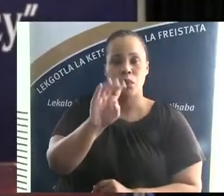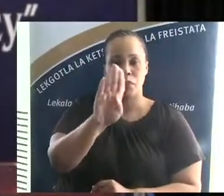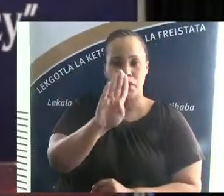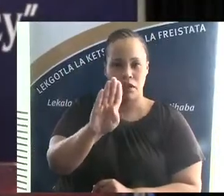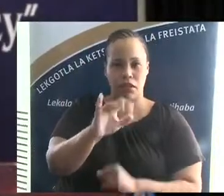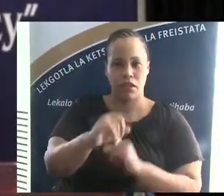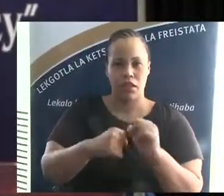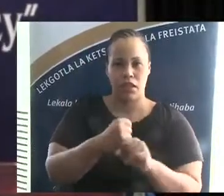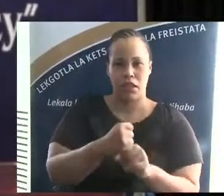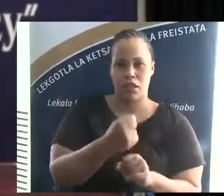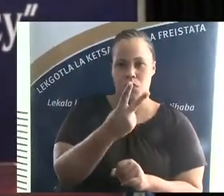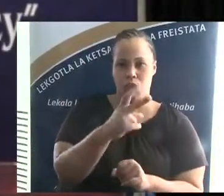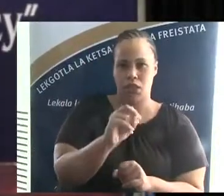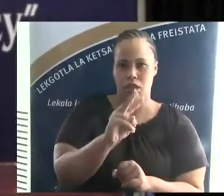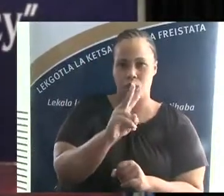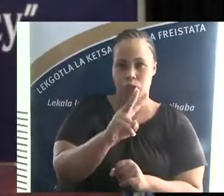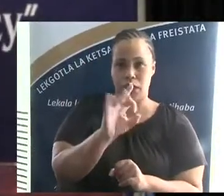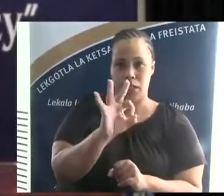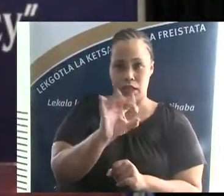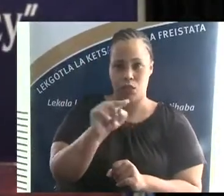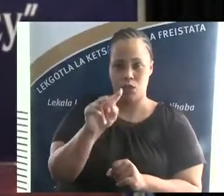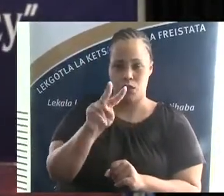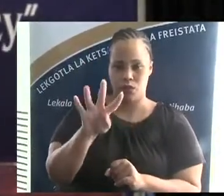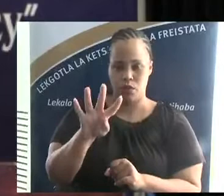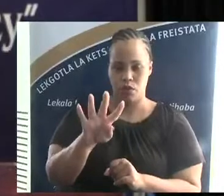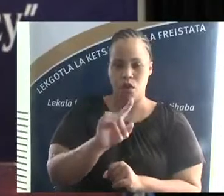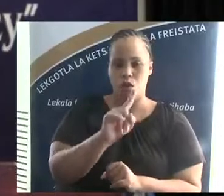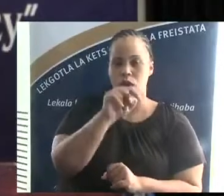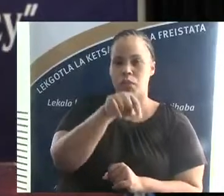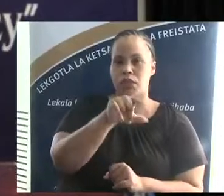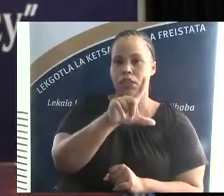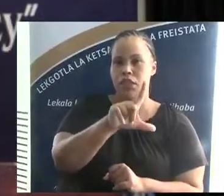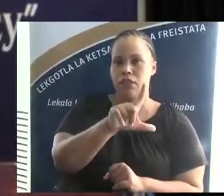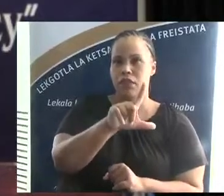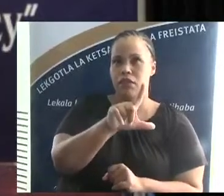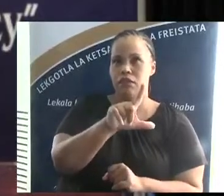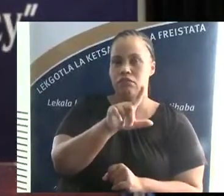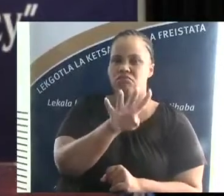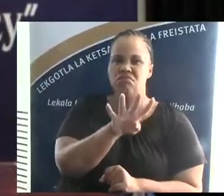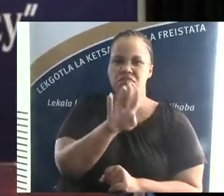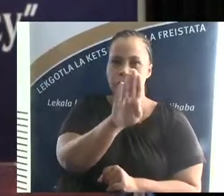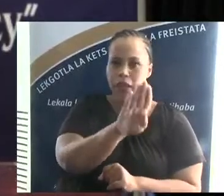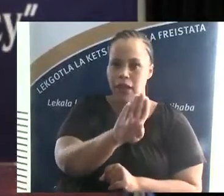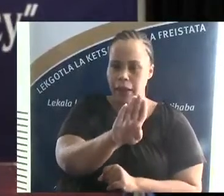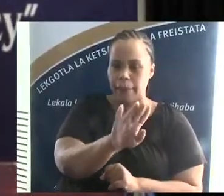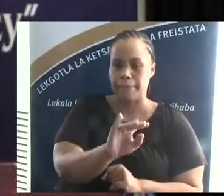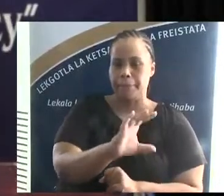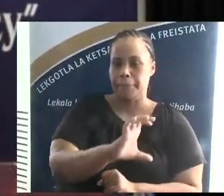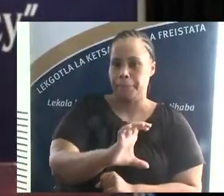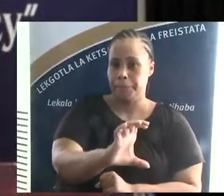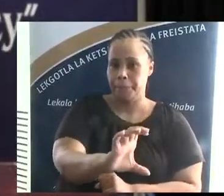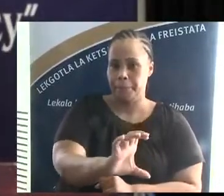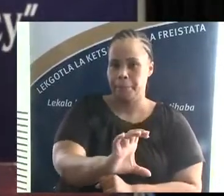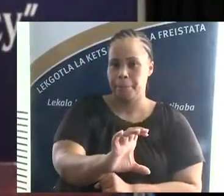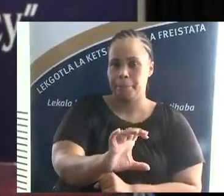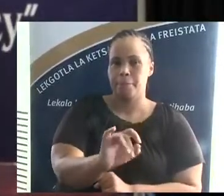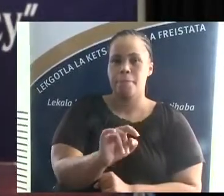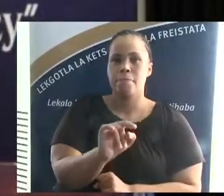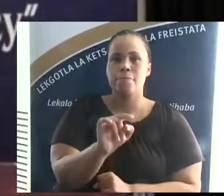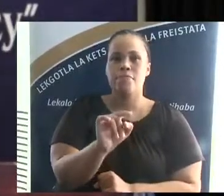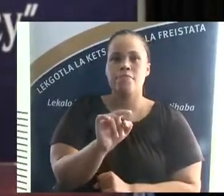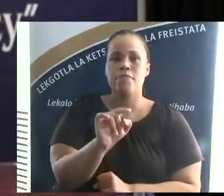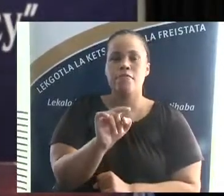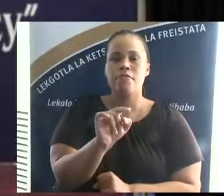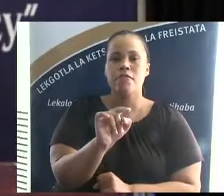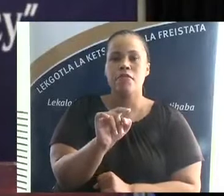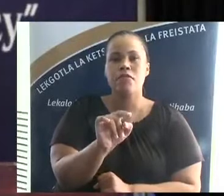23-24, and $1.247 billion in 24-25. The allocations will include earmarked funding to the